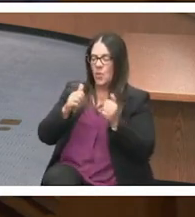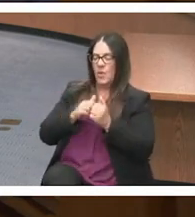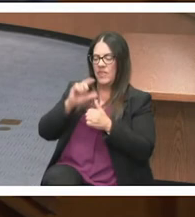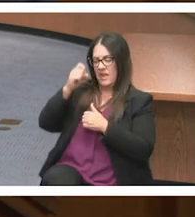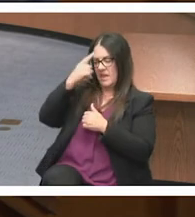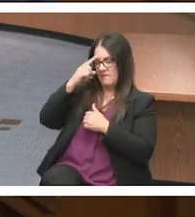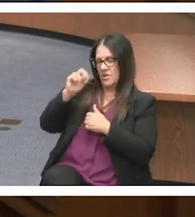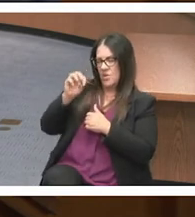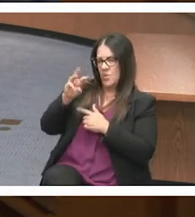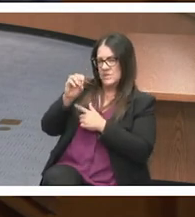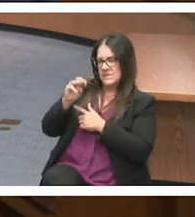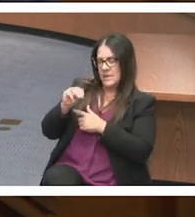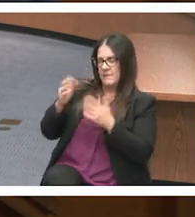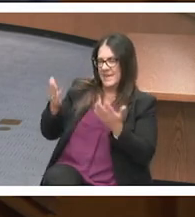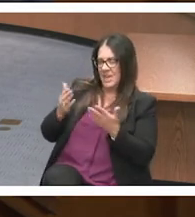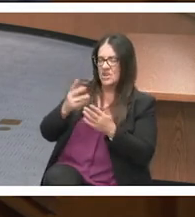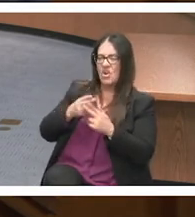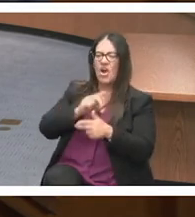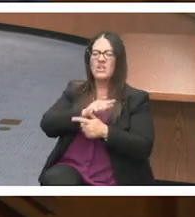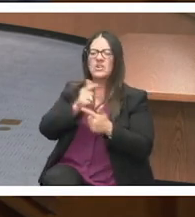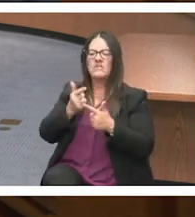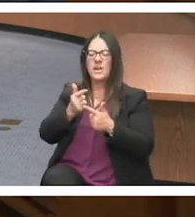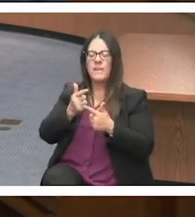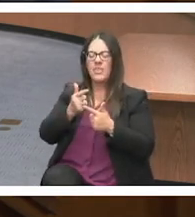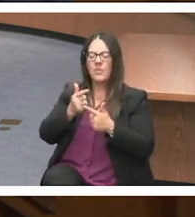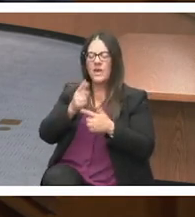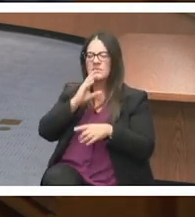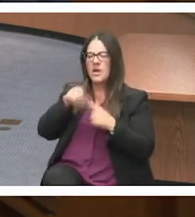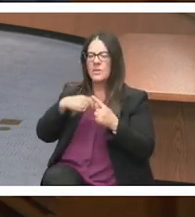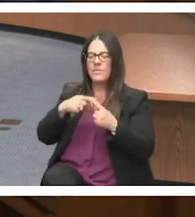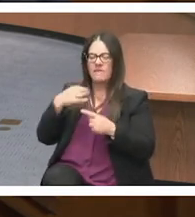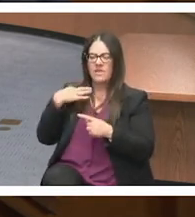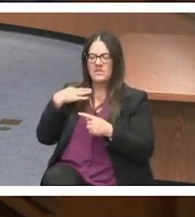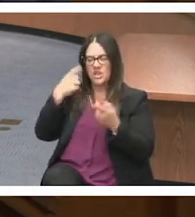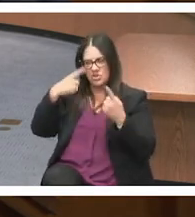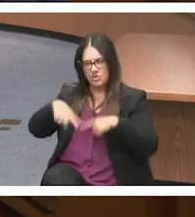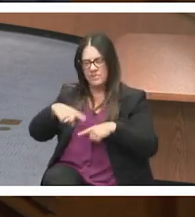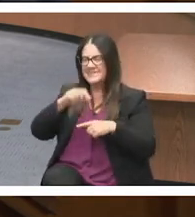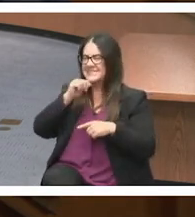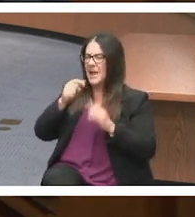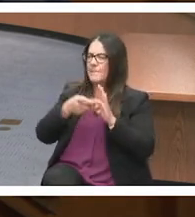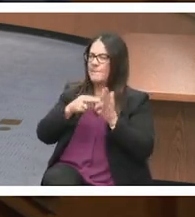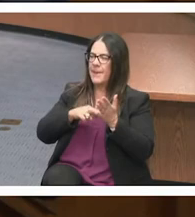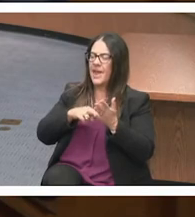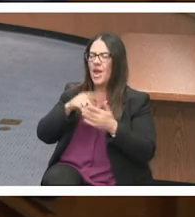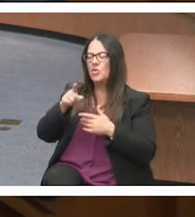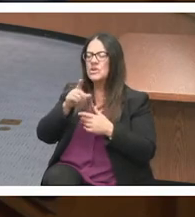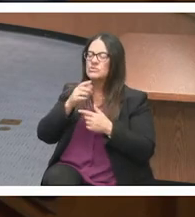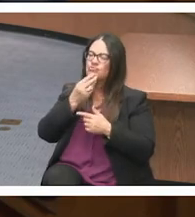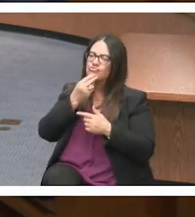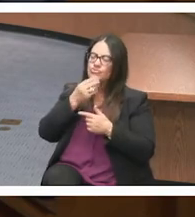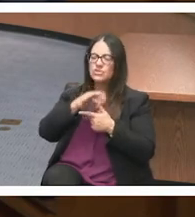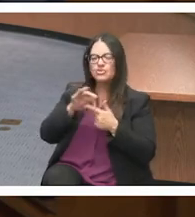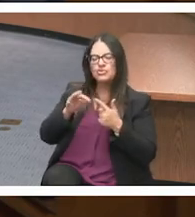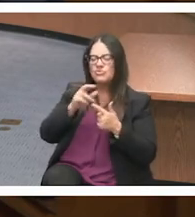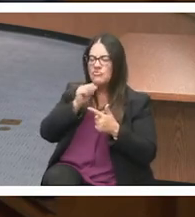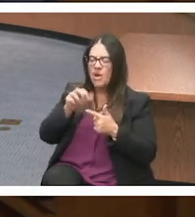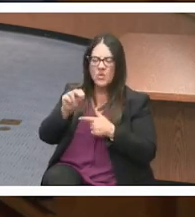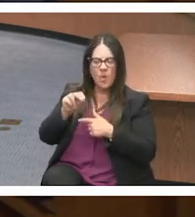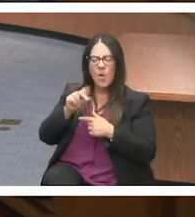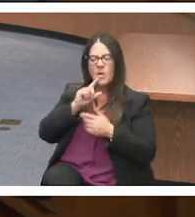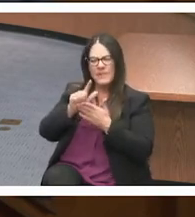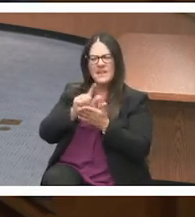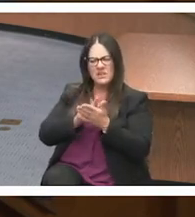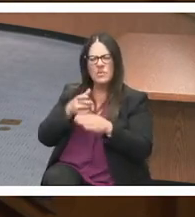an alternative pathway, which are called voluntary agreements. And they're not voluntary in the sense that somebody can either choose not to participate or not. They're going to be